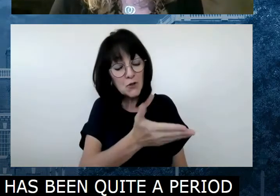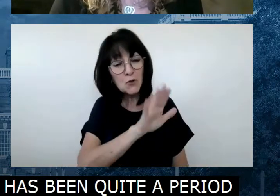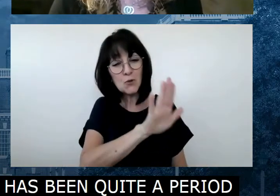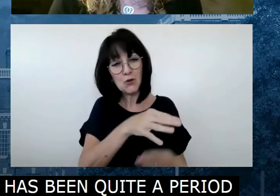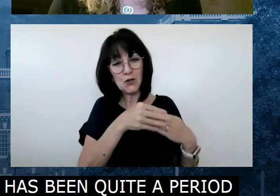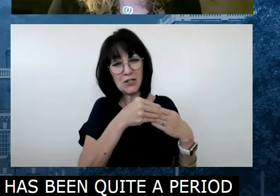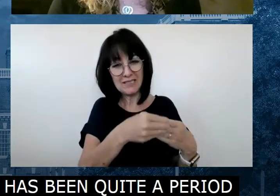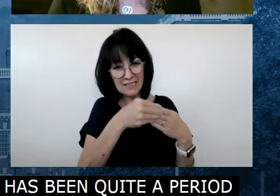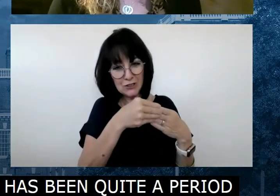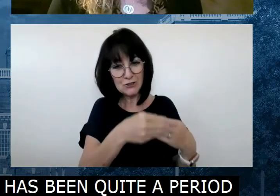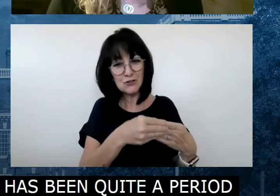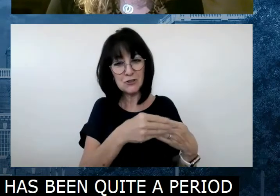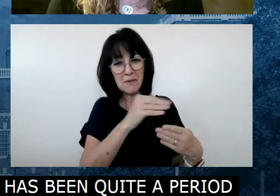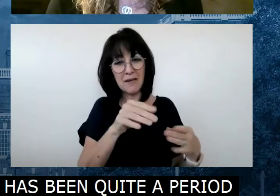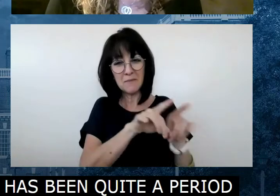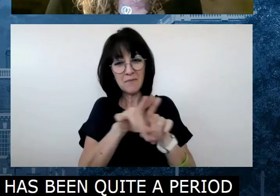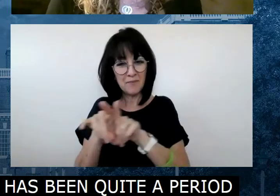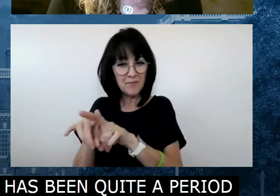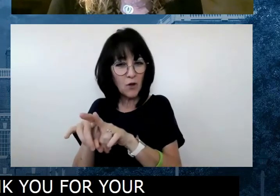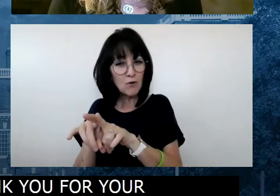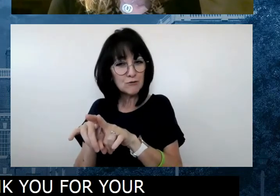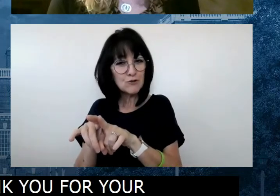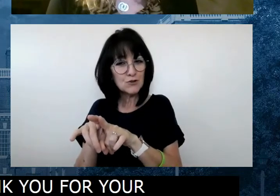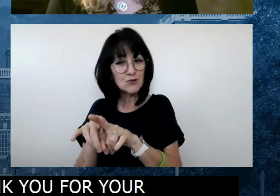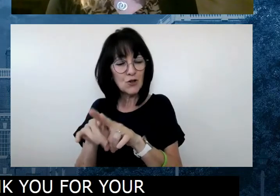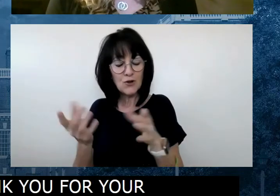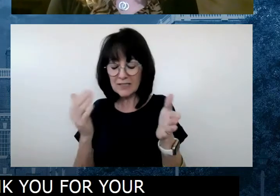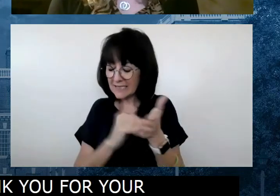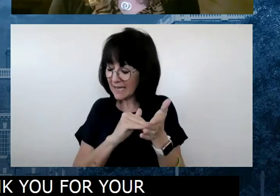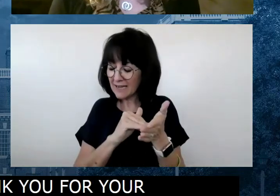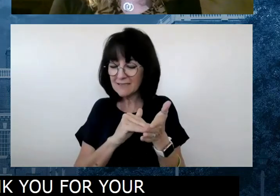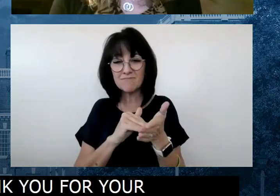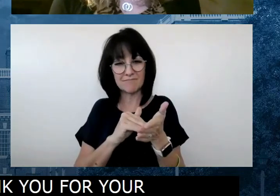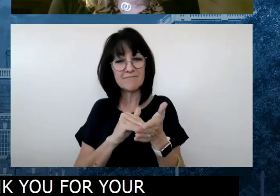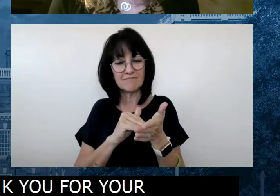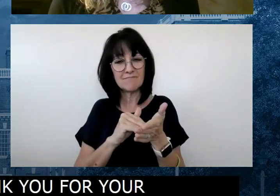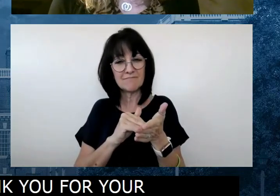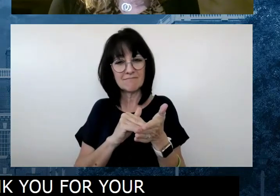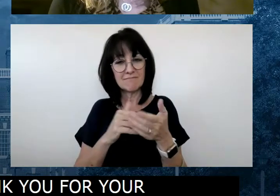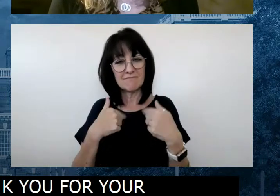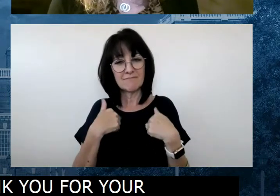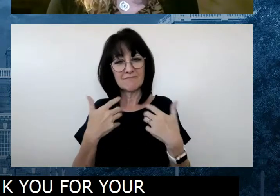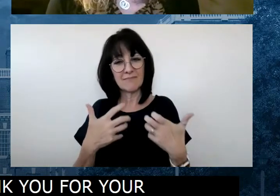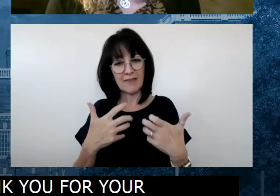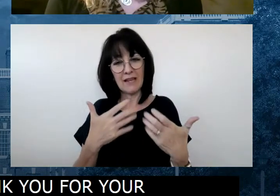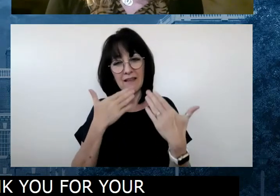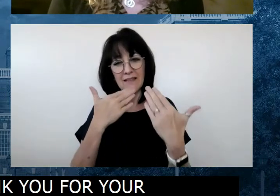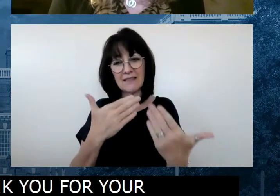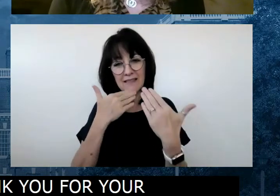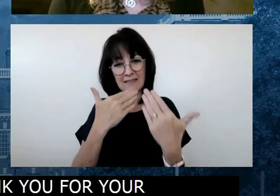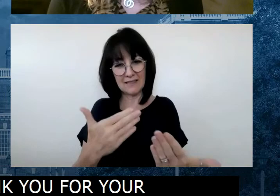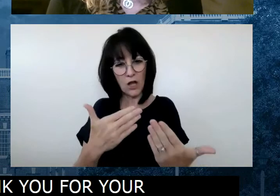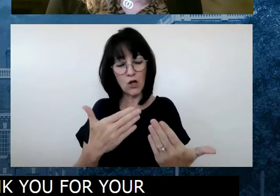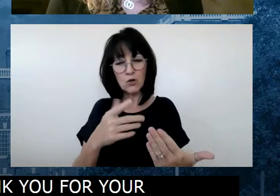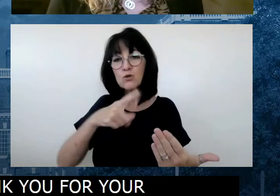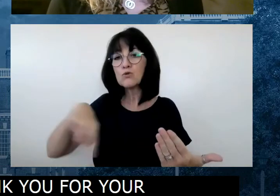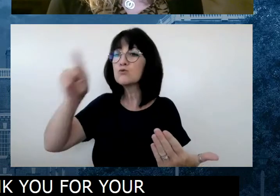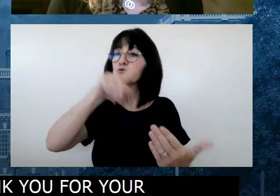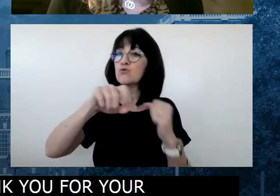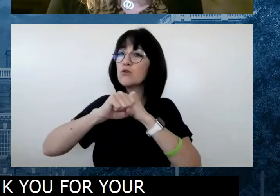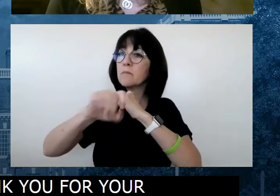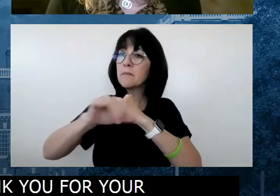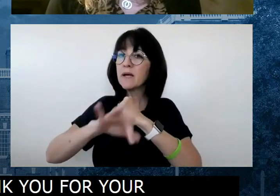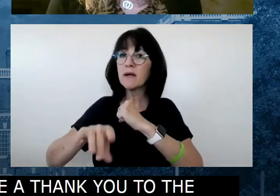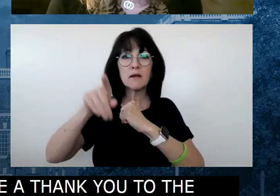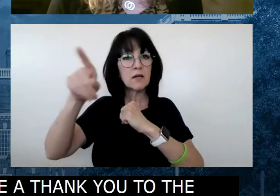leadership and also, again, reiterate a thank you to the media for hanging in there with